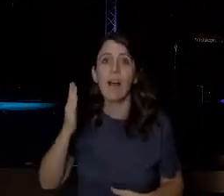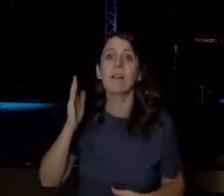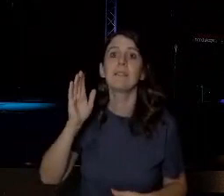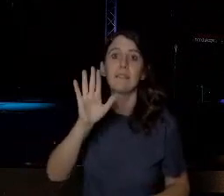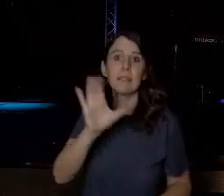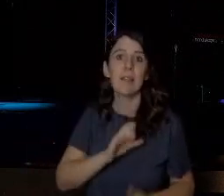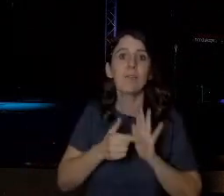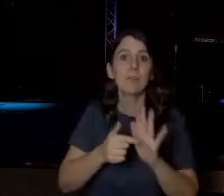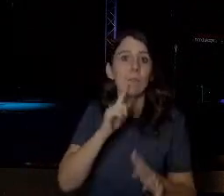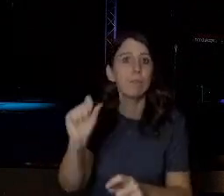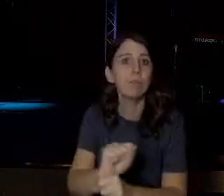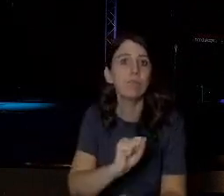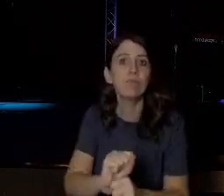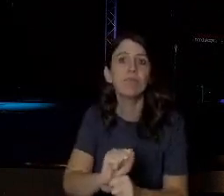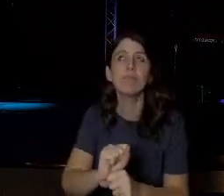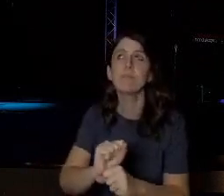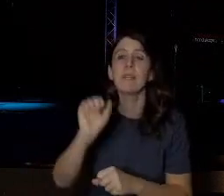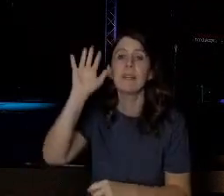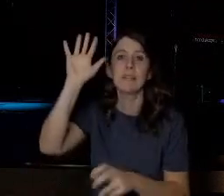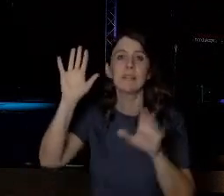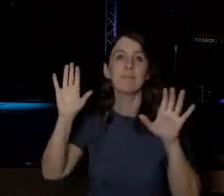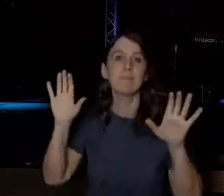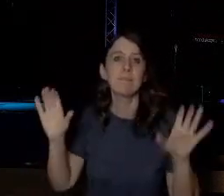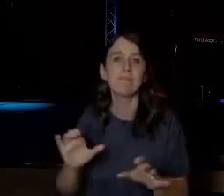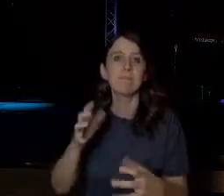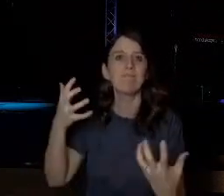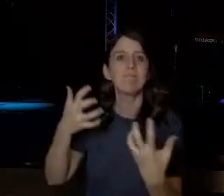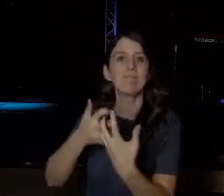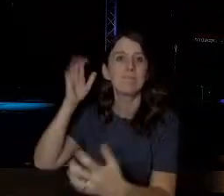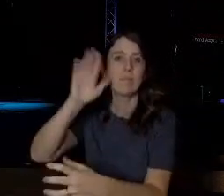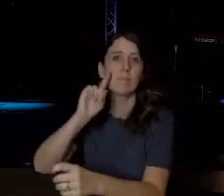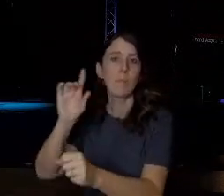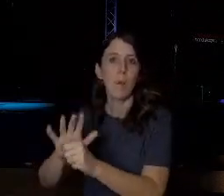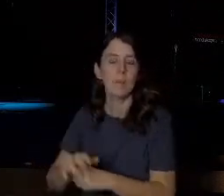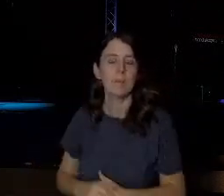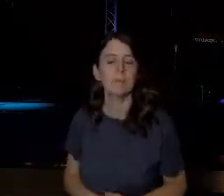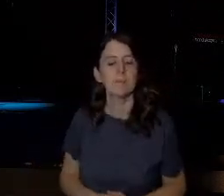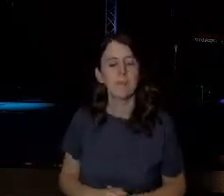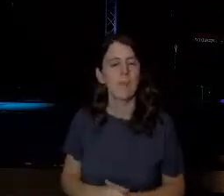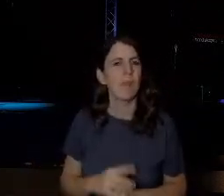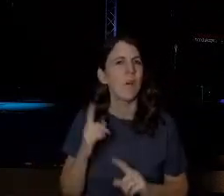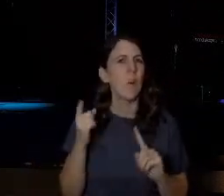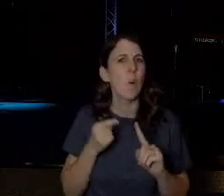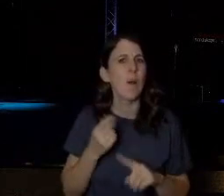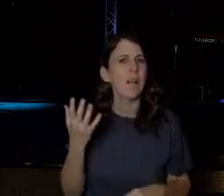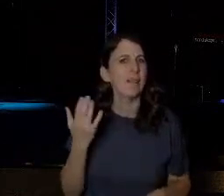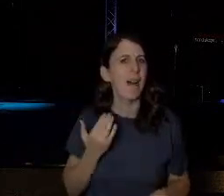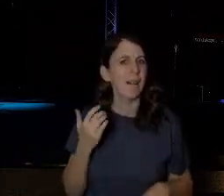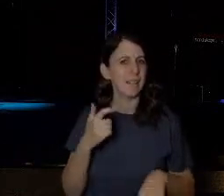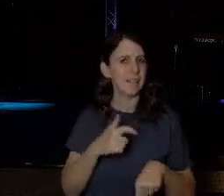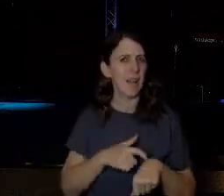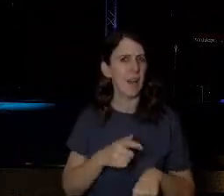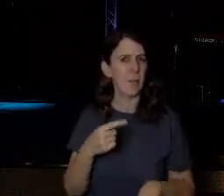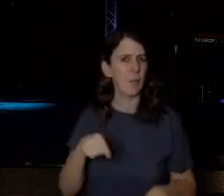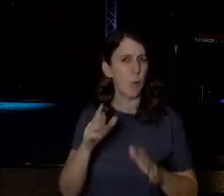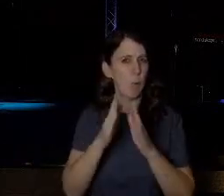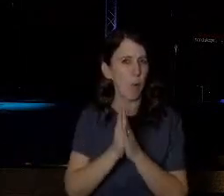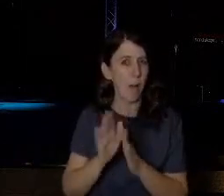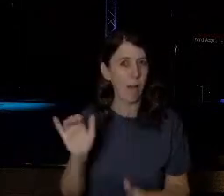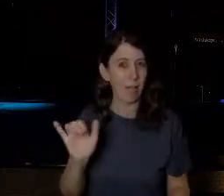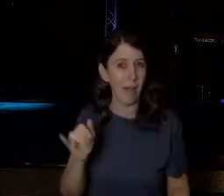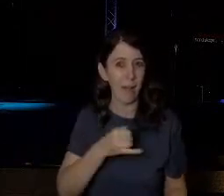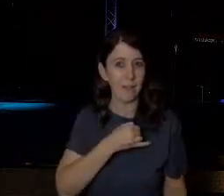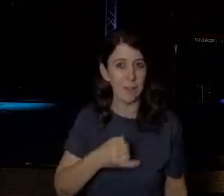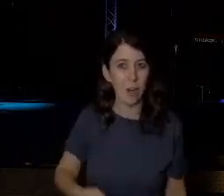and he will do what he says he will do. When is the last time that you prayed a prayer like Joshua?